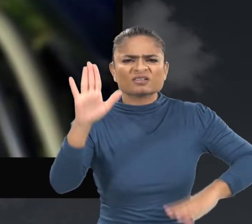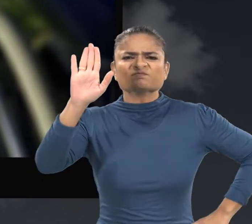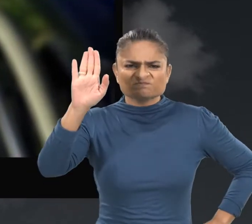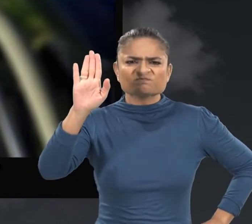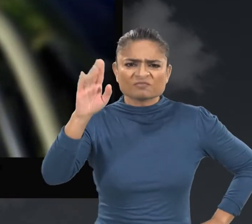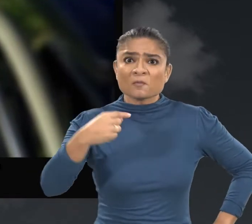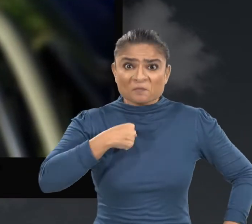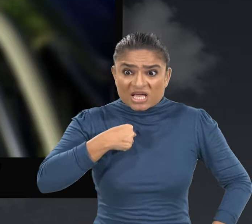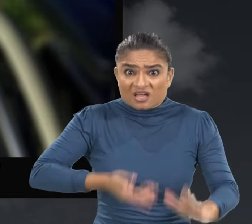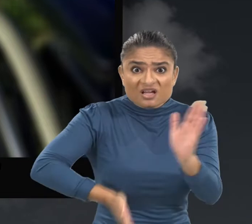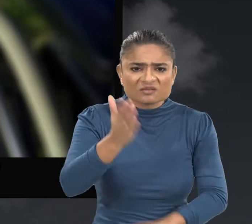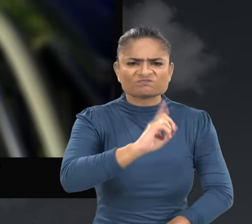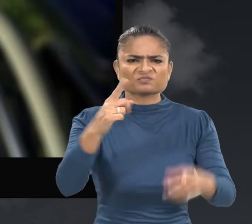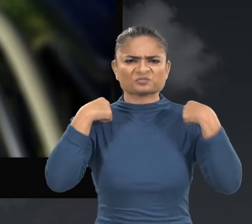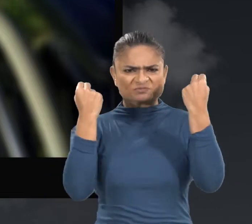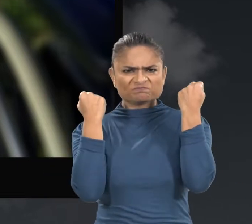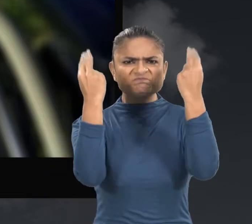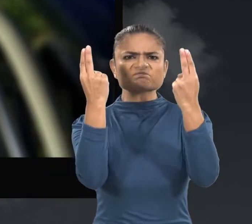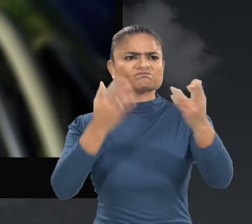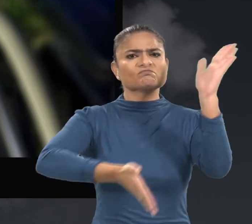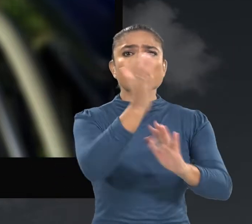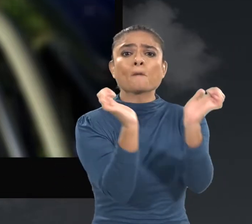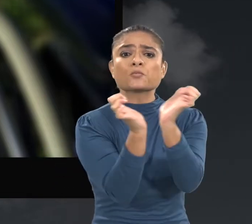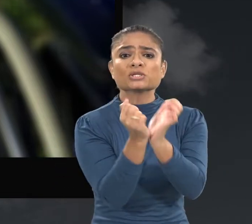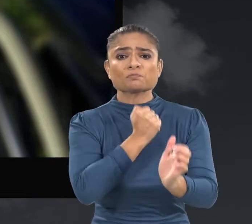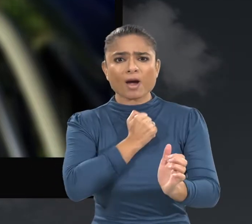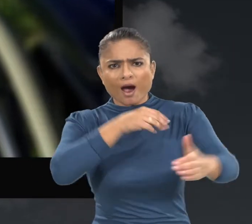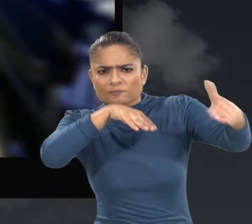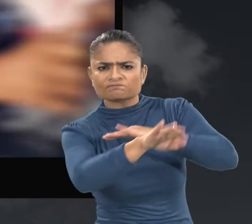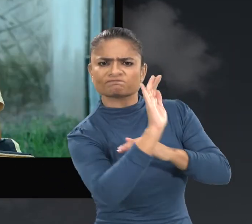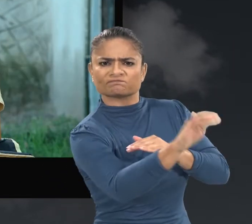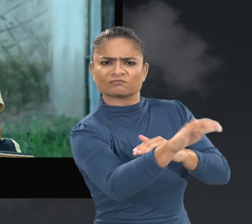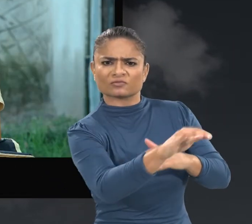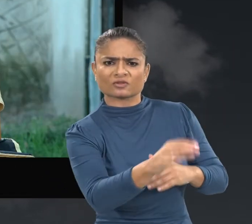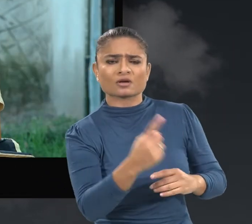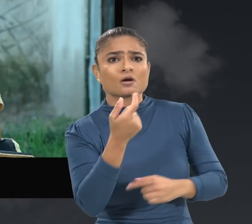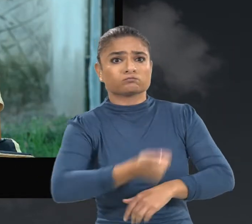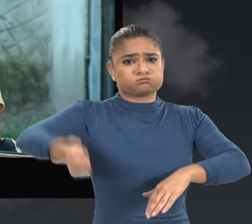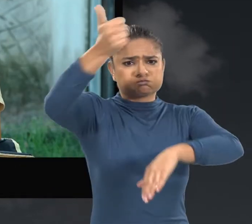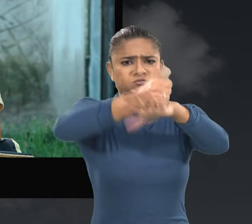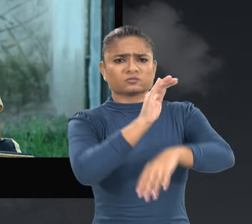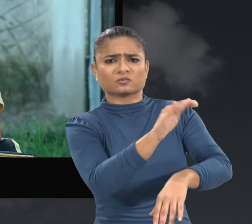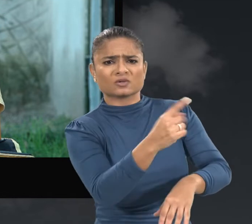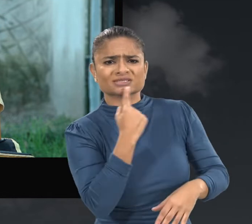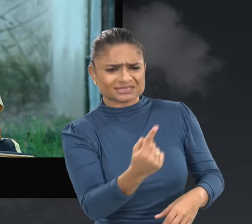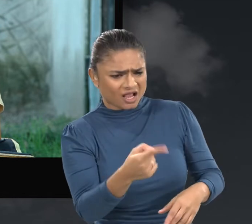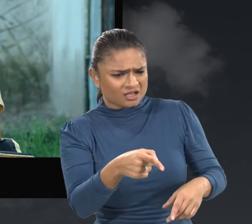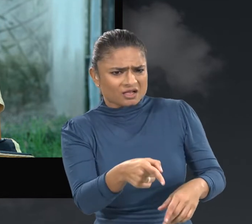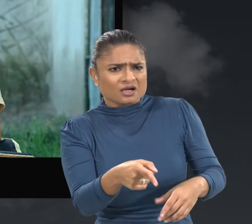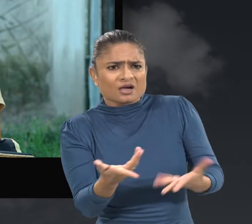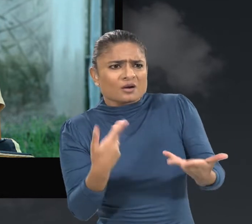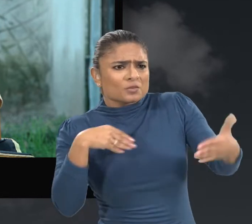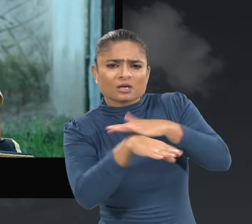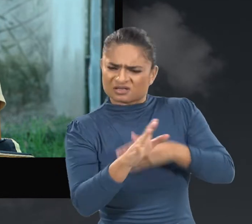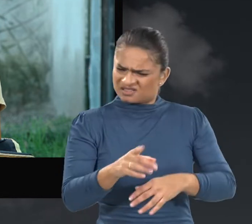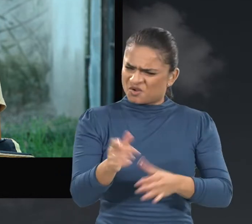looked at them and I said, but I'm not going to leave it like this. I went to my local police station and I've spoken to the commander there, and he said, well,